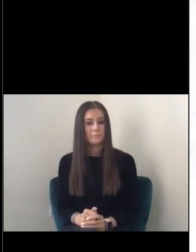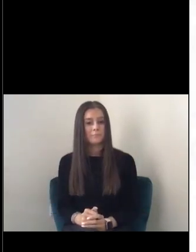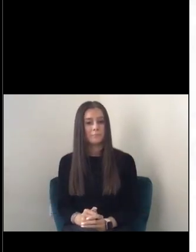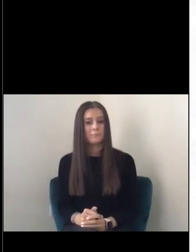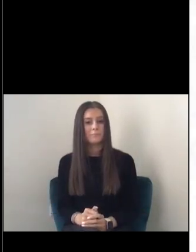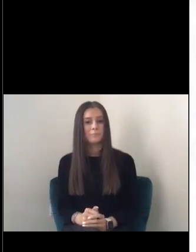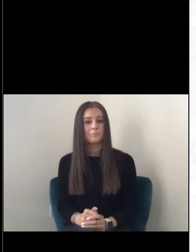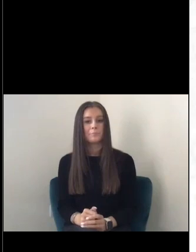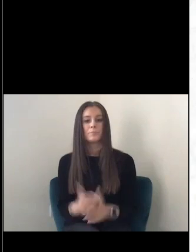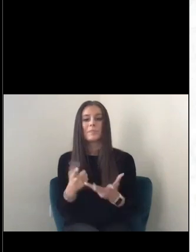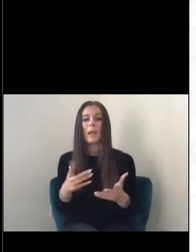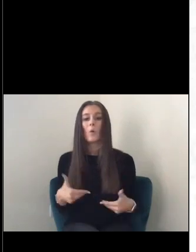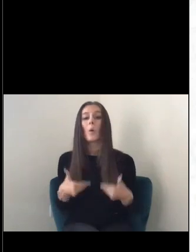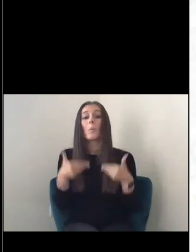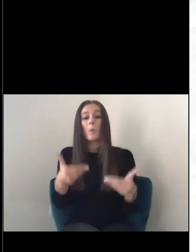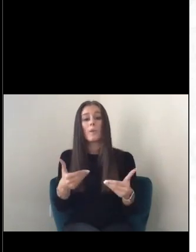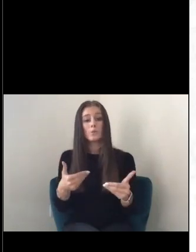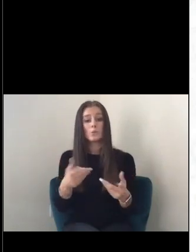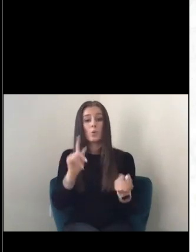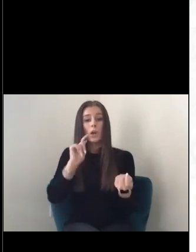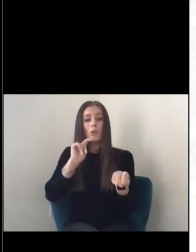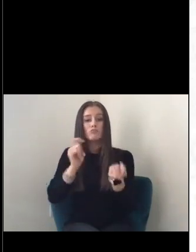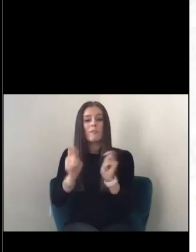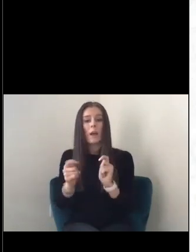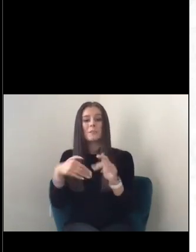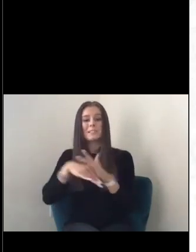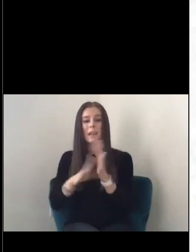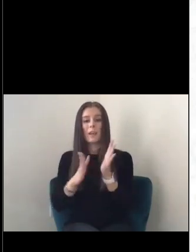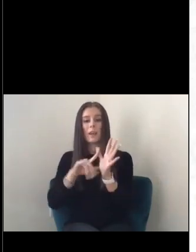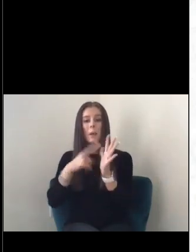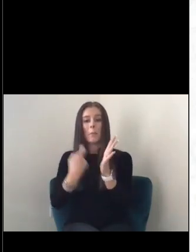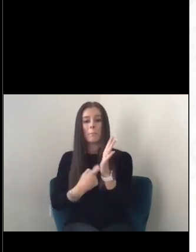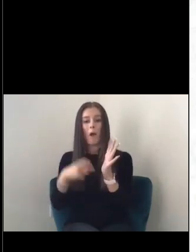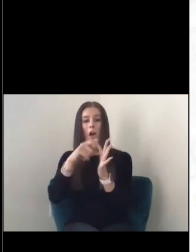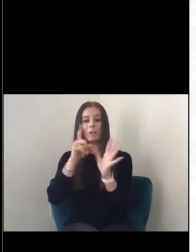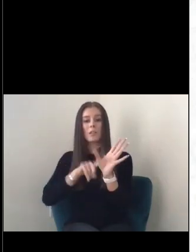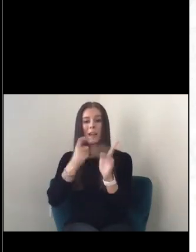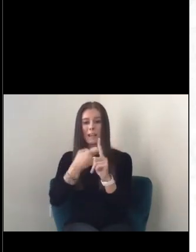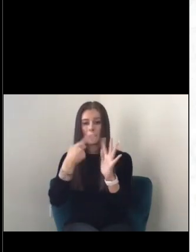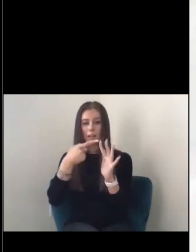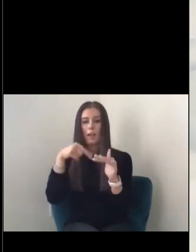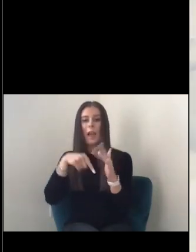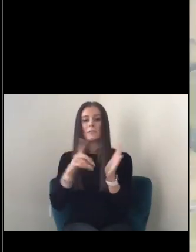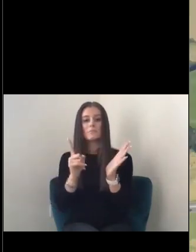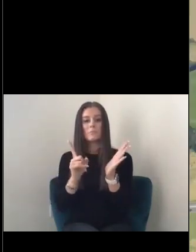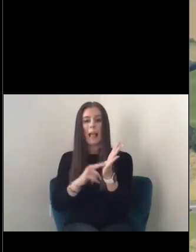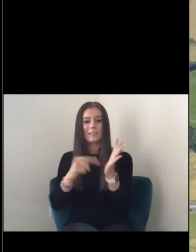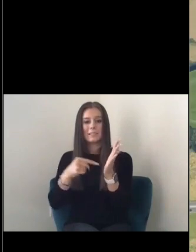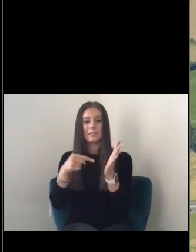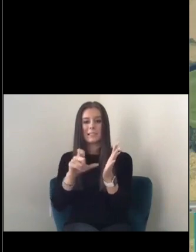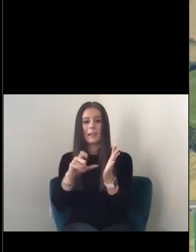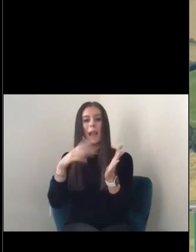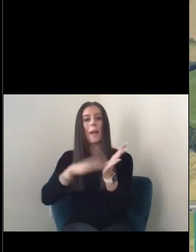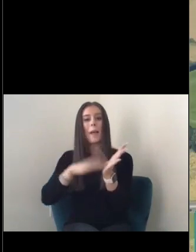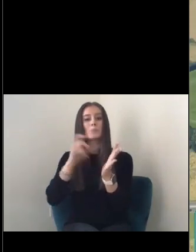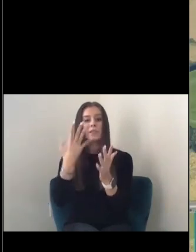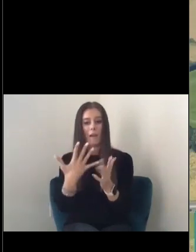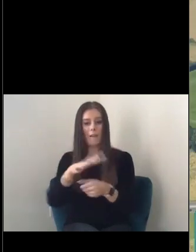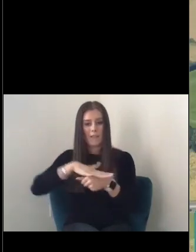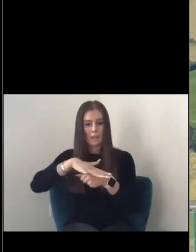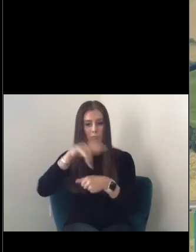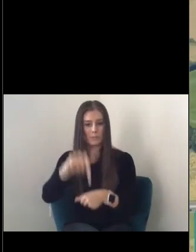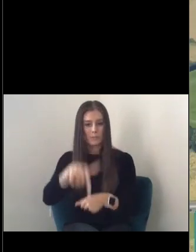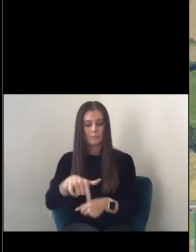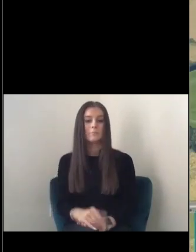Right, now we'll cover the refinements in the Mardyke and M25 Lower Thames Crossing junction areas.